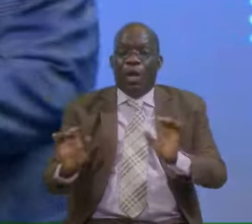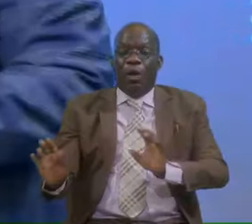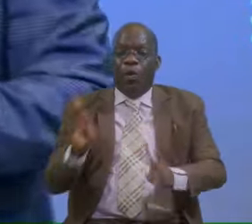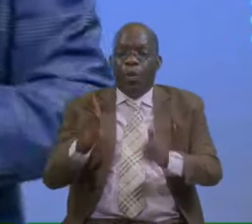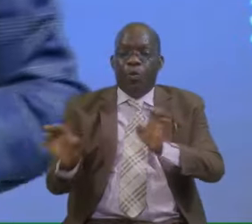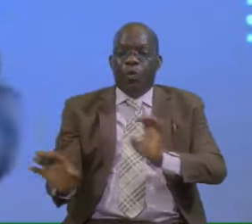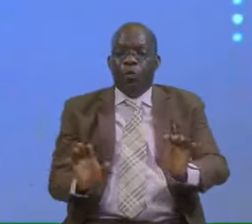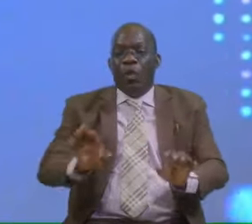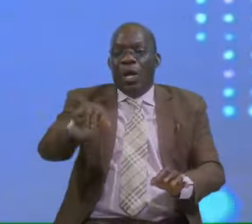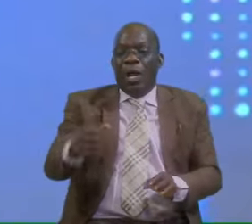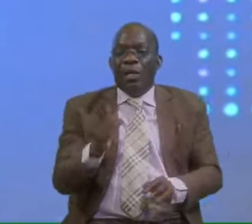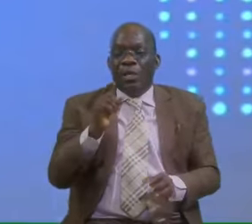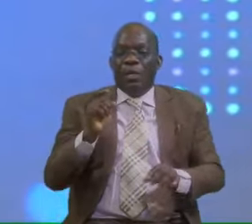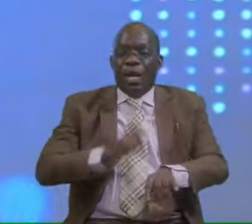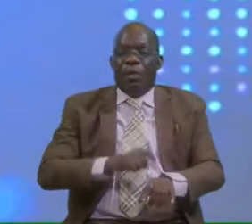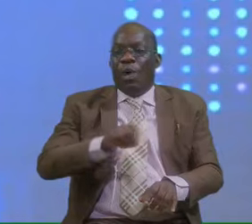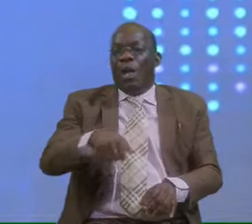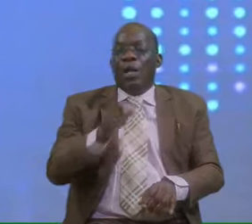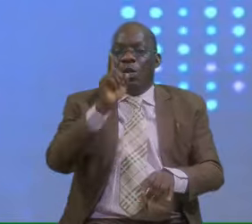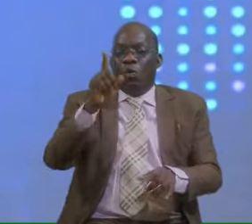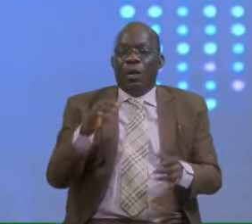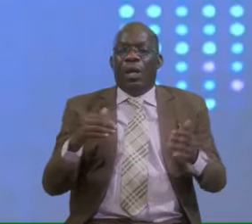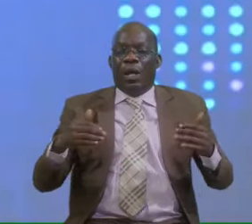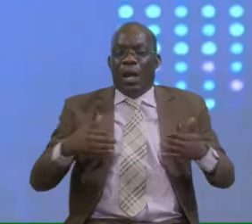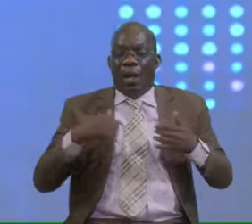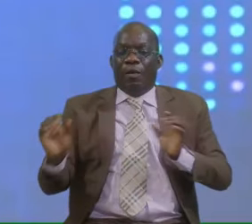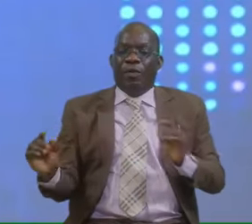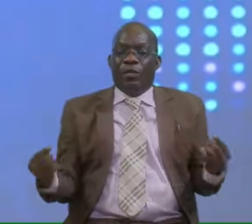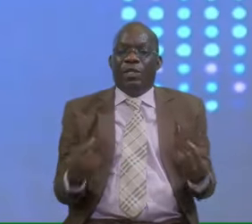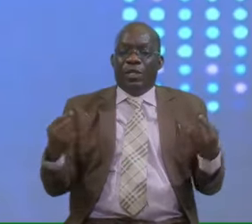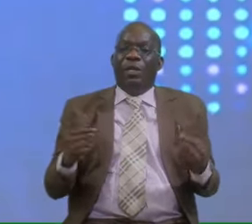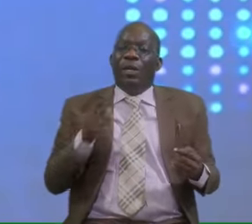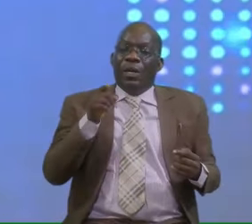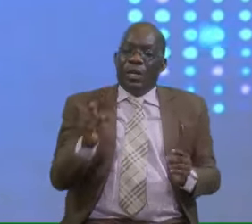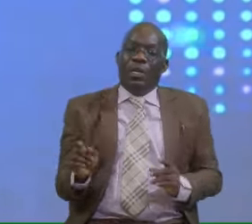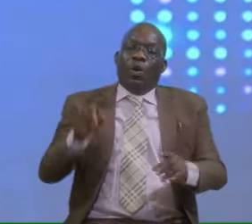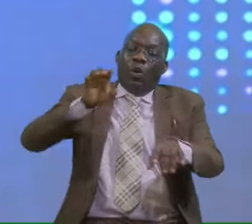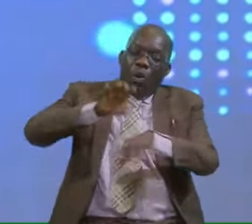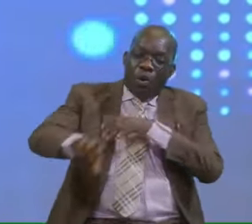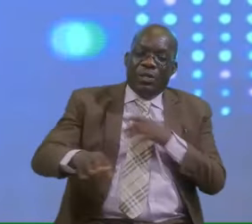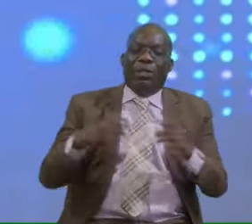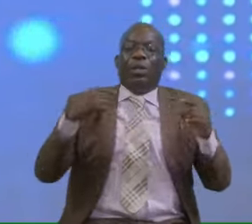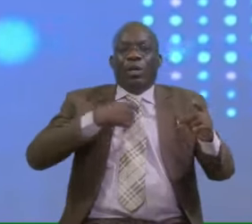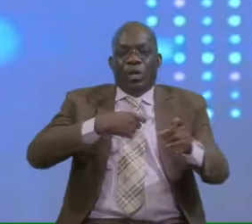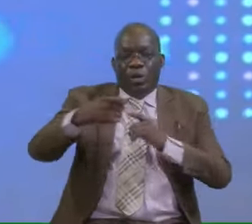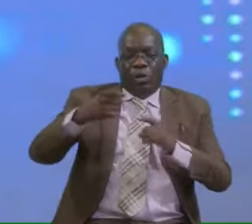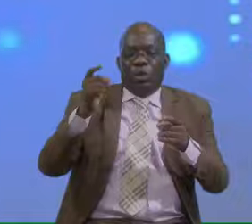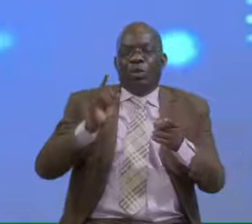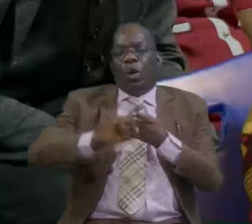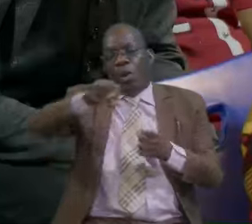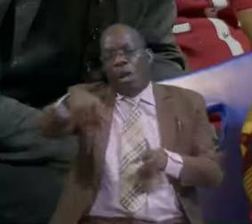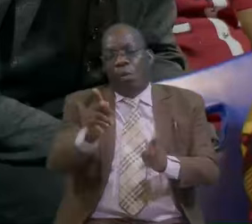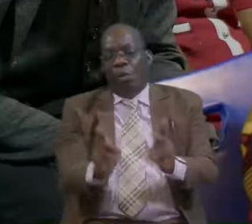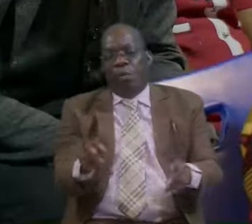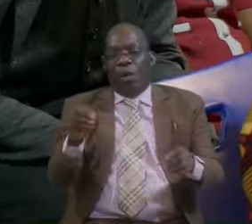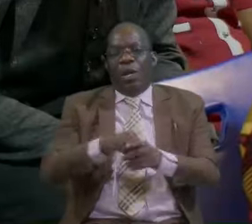has iniquity, it carries injury for other people in his life. We're